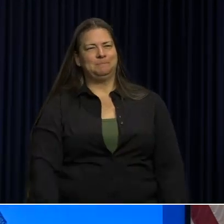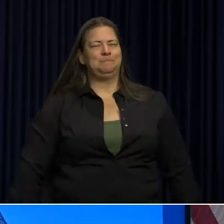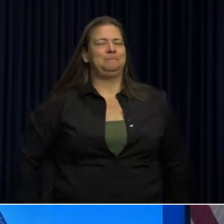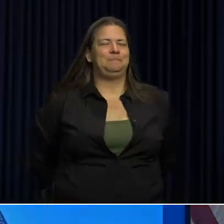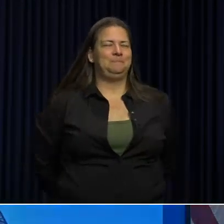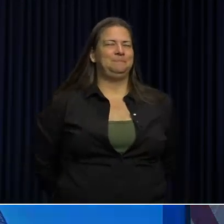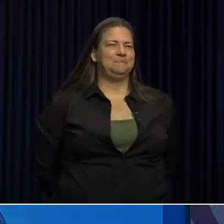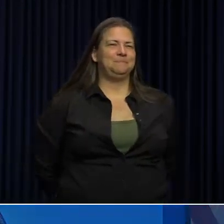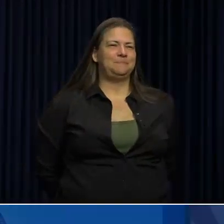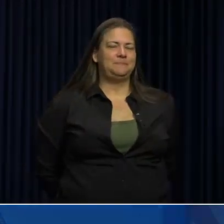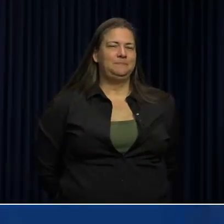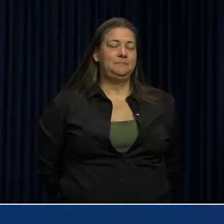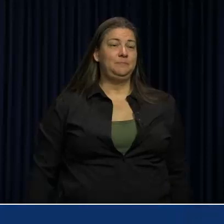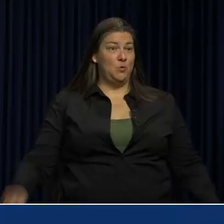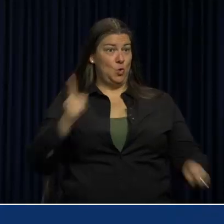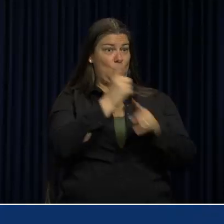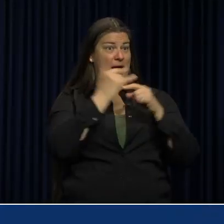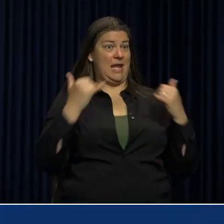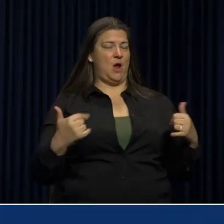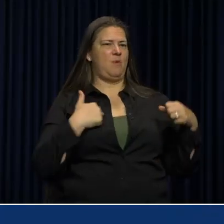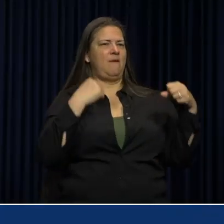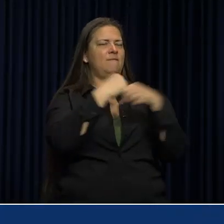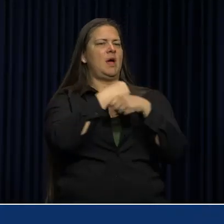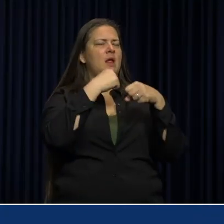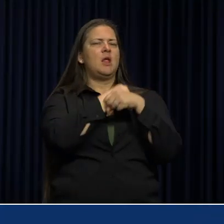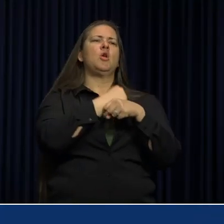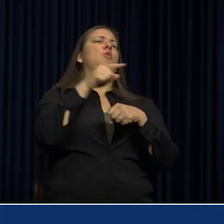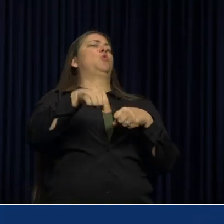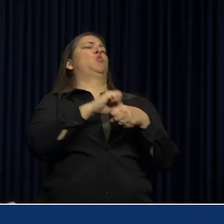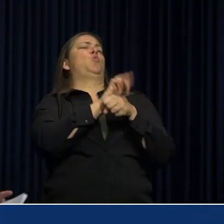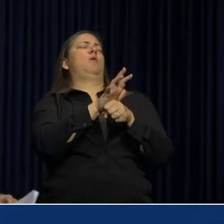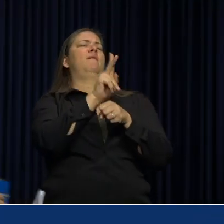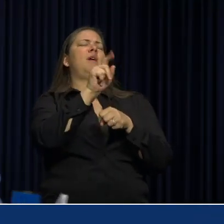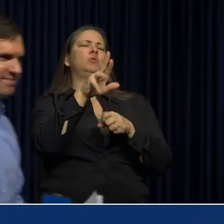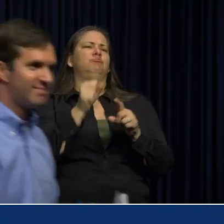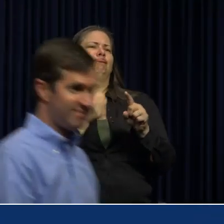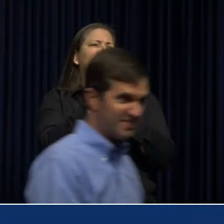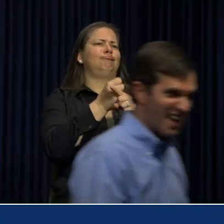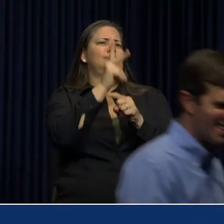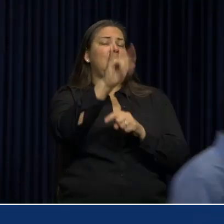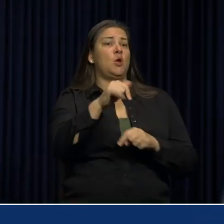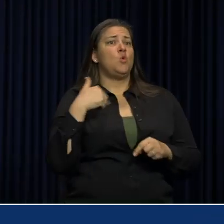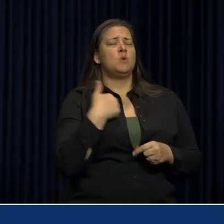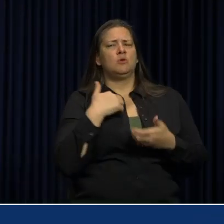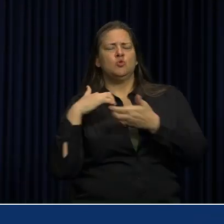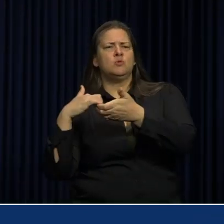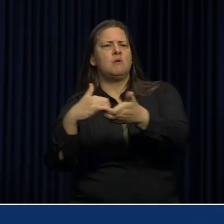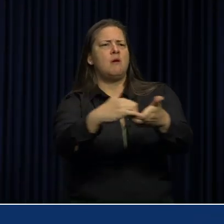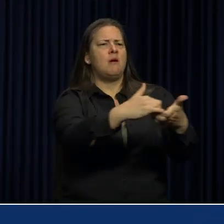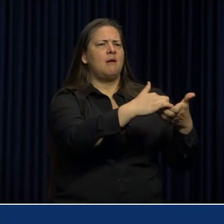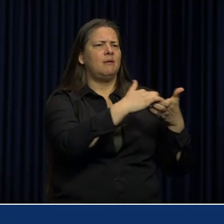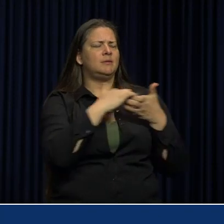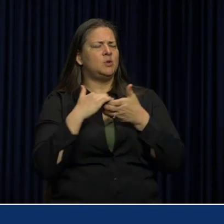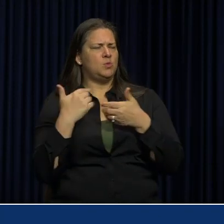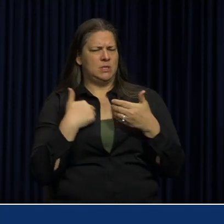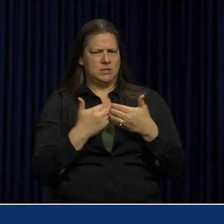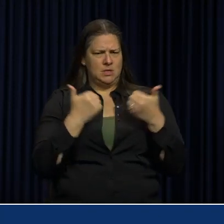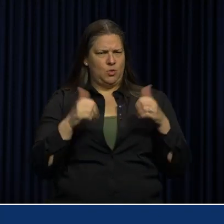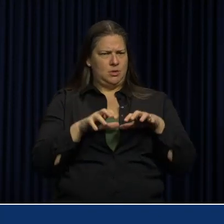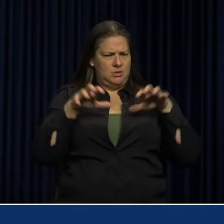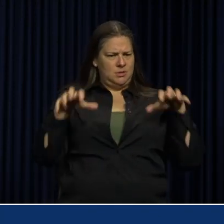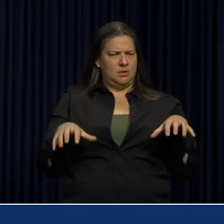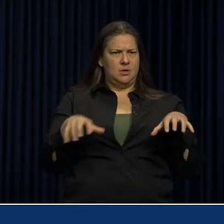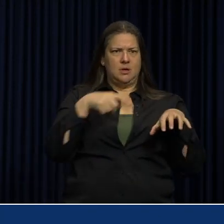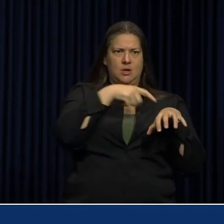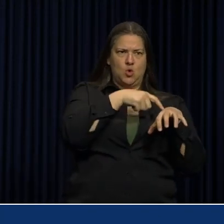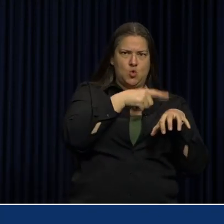Right now, we're all fighting the coronavirus as part of Team Kentucky. And while we're united in this fight, we're still separated into two groups. Those who